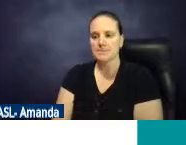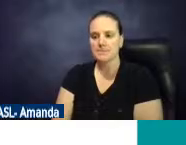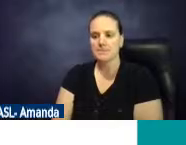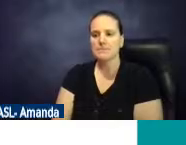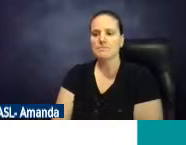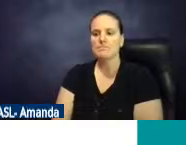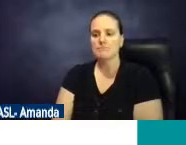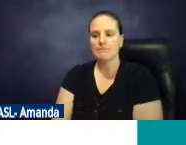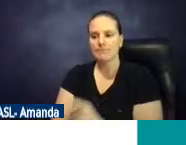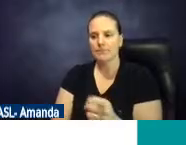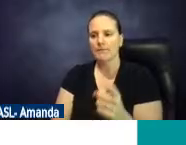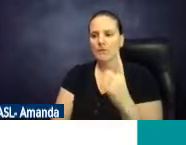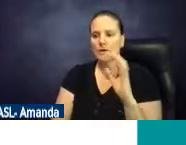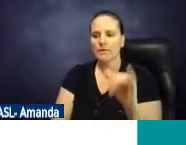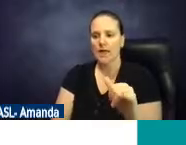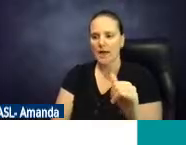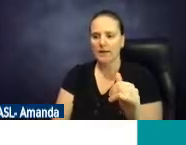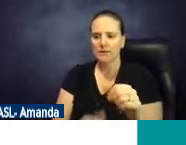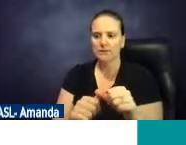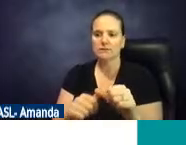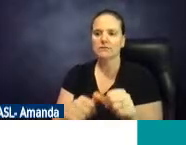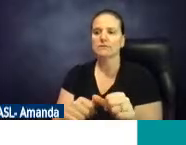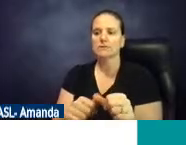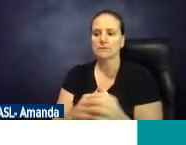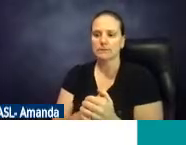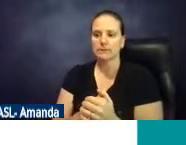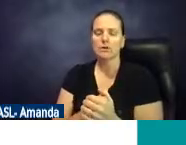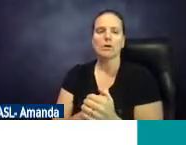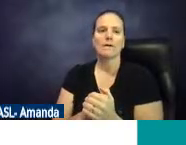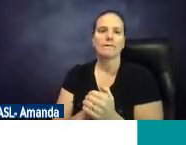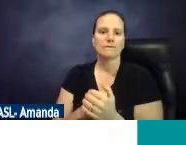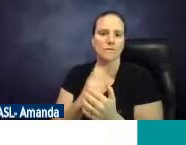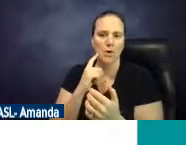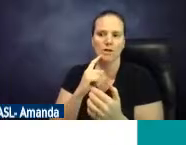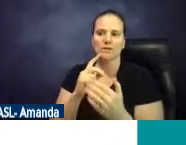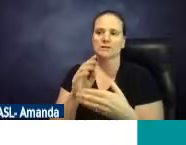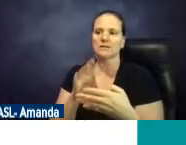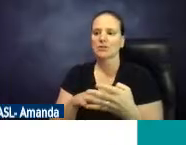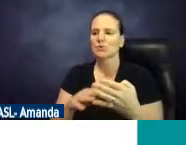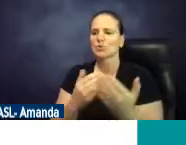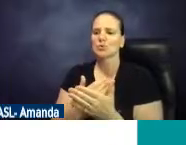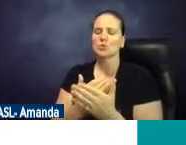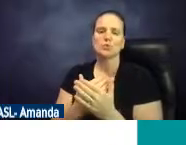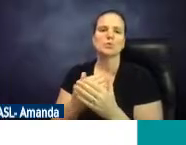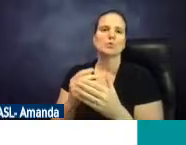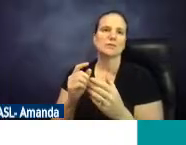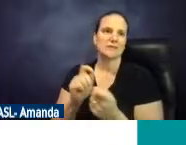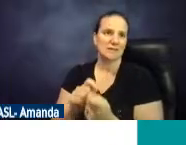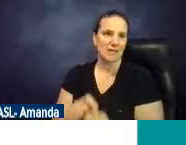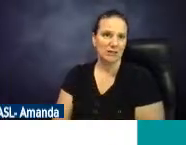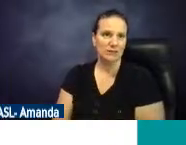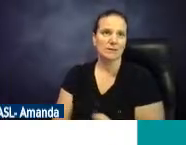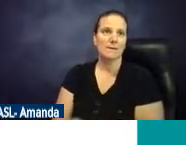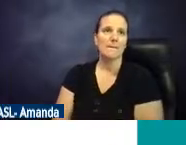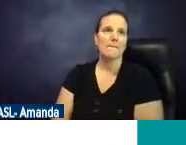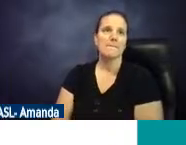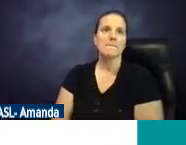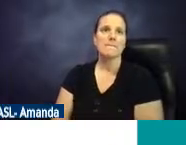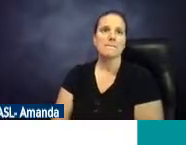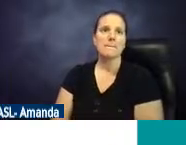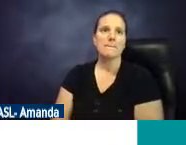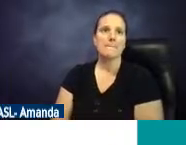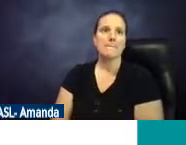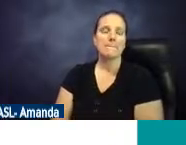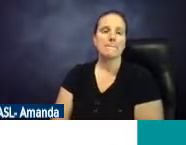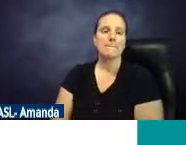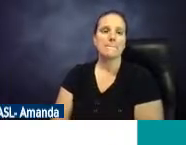continuing update of project cost and schedule as we get new details. One thing I do want to address,